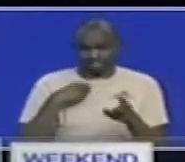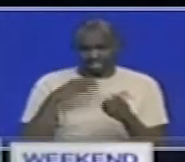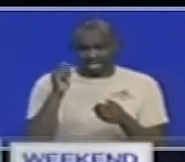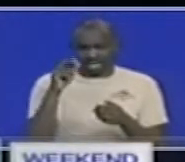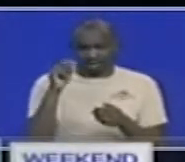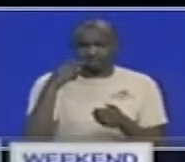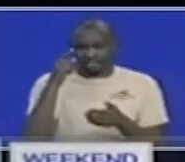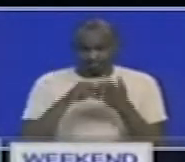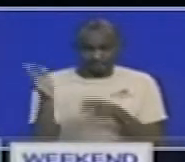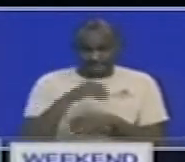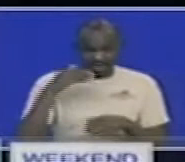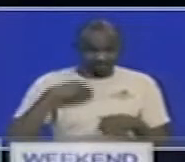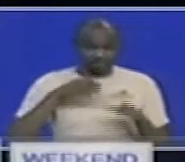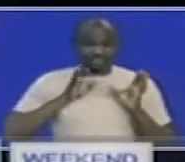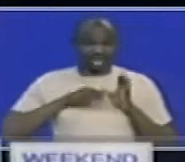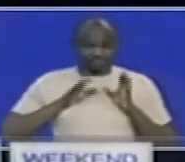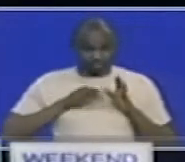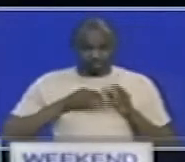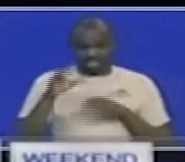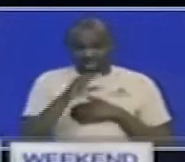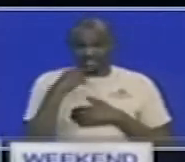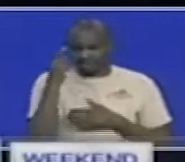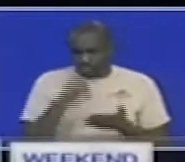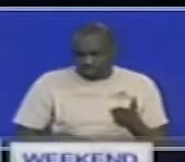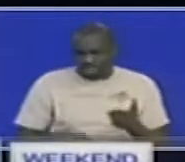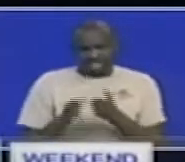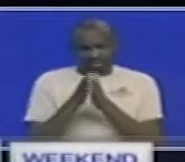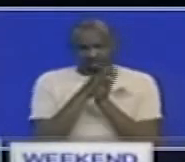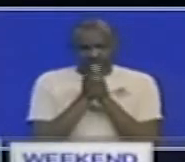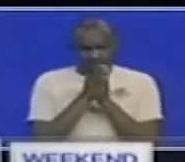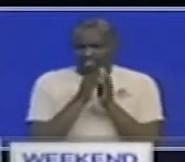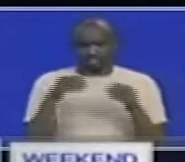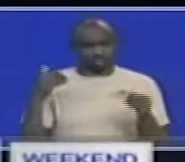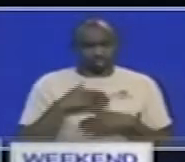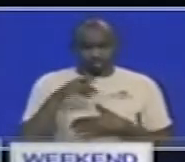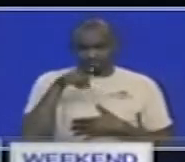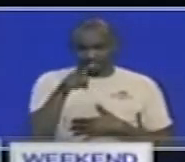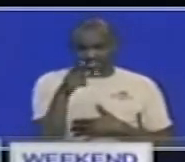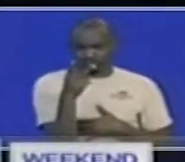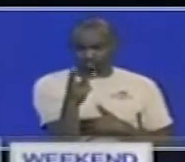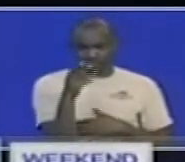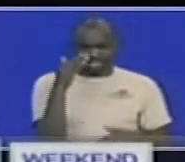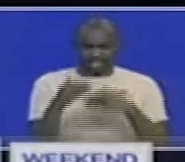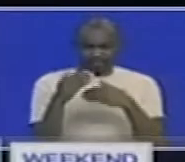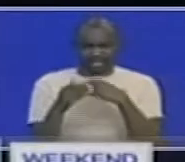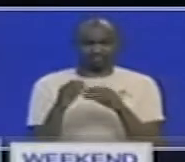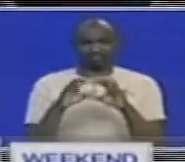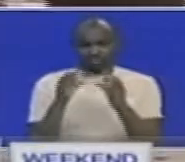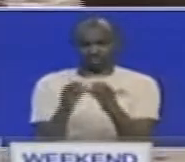just returned from Samburu County and brings us the untold story of these two neighboring communities.